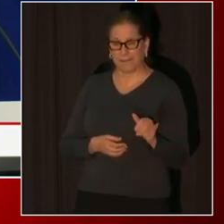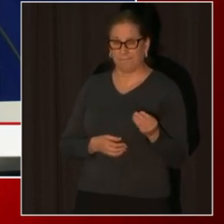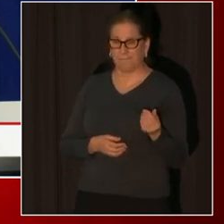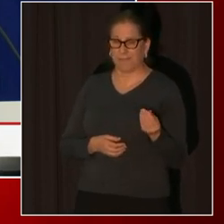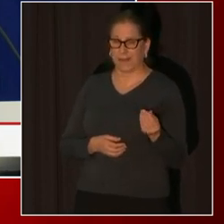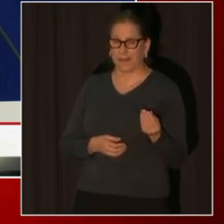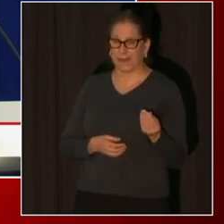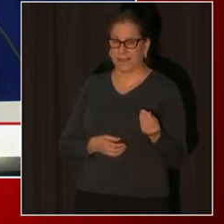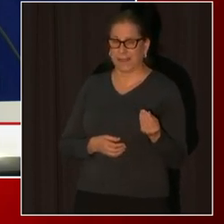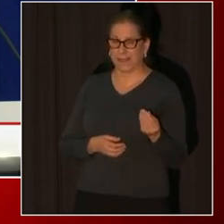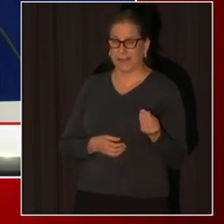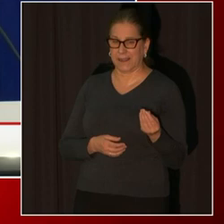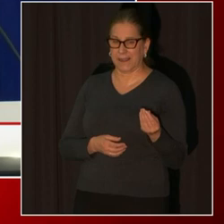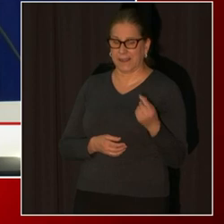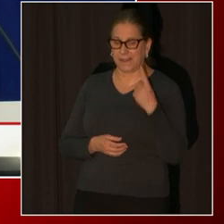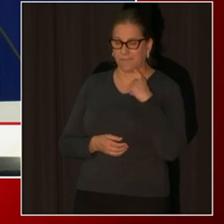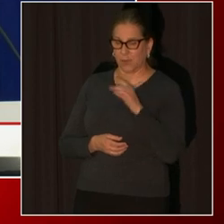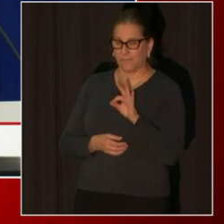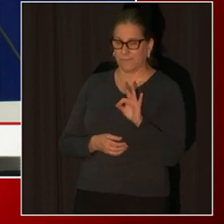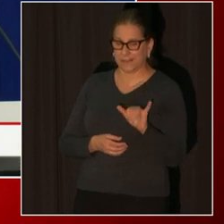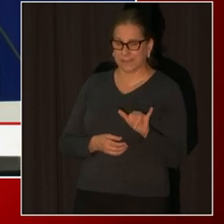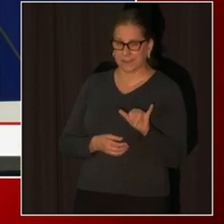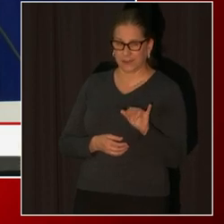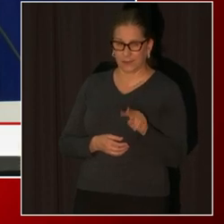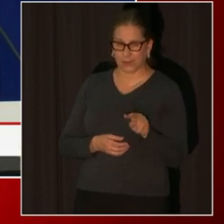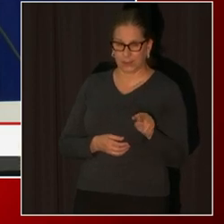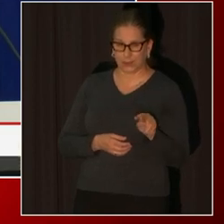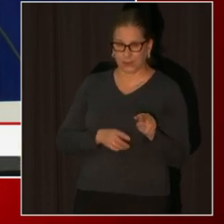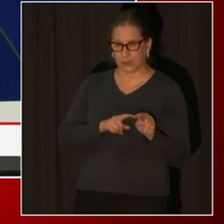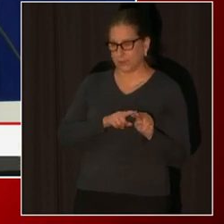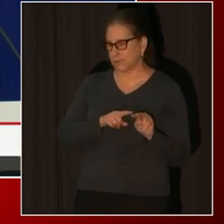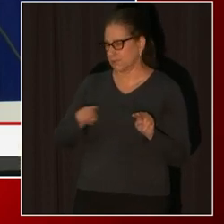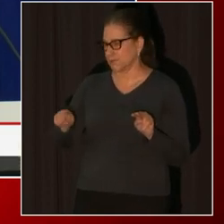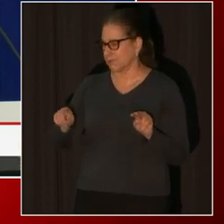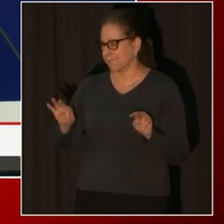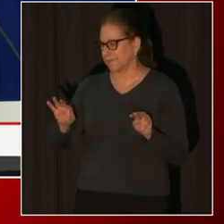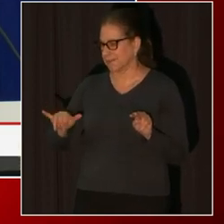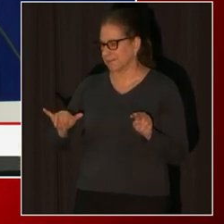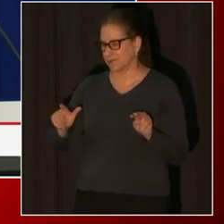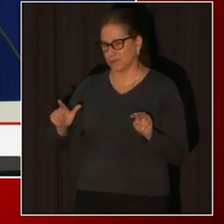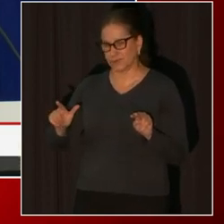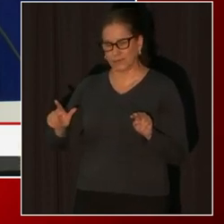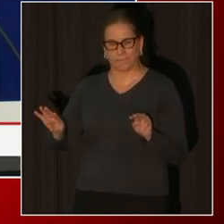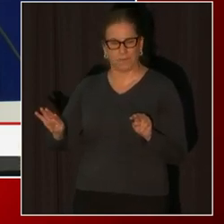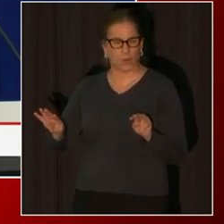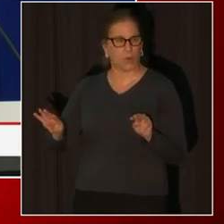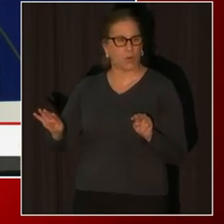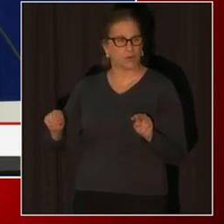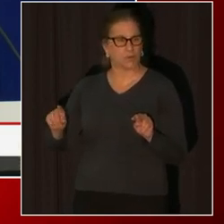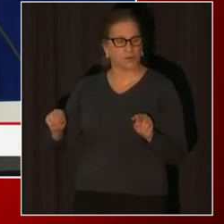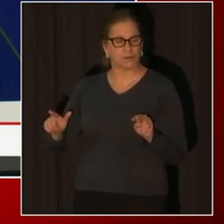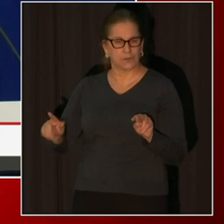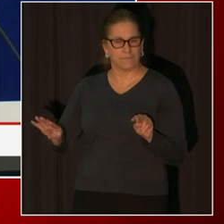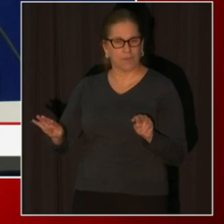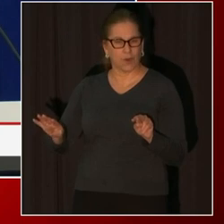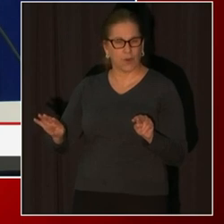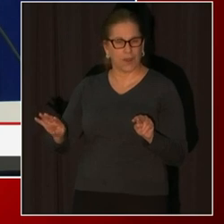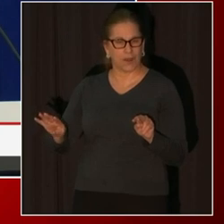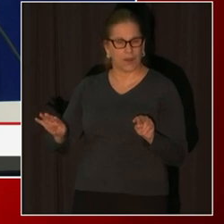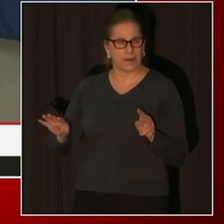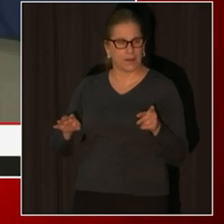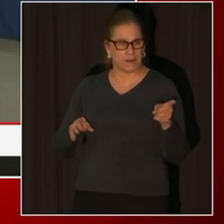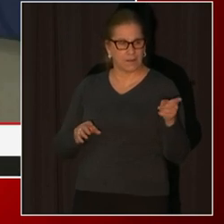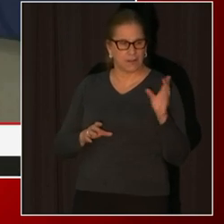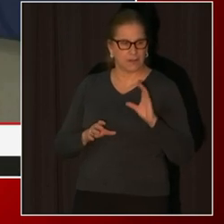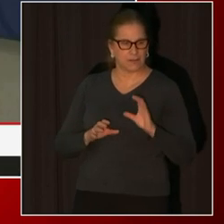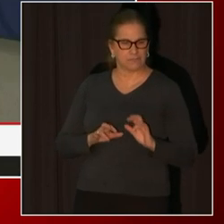to 24, and I'll get you the breakout in just a second. And while she's looking at for the exact amount, so the idea with Foxhall